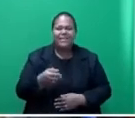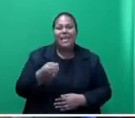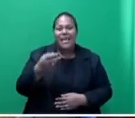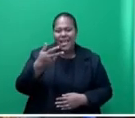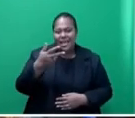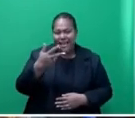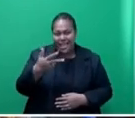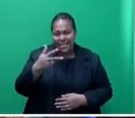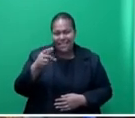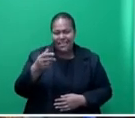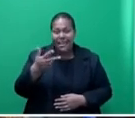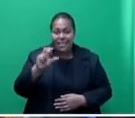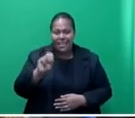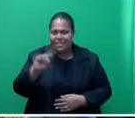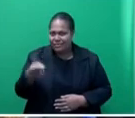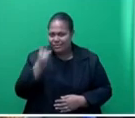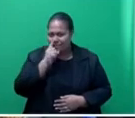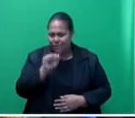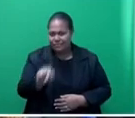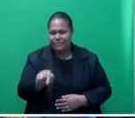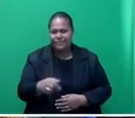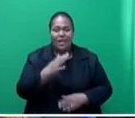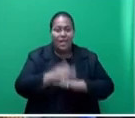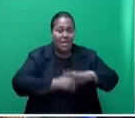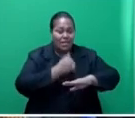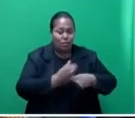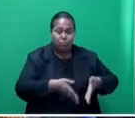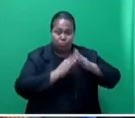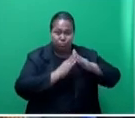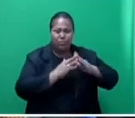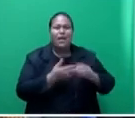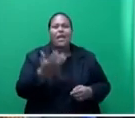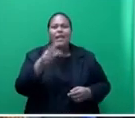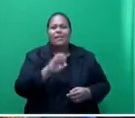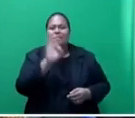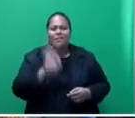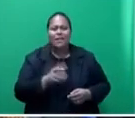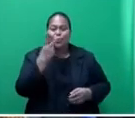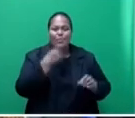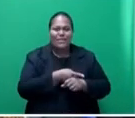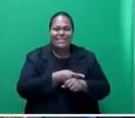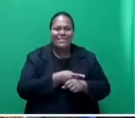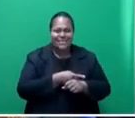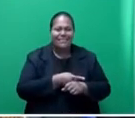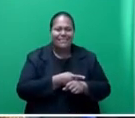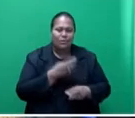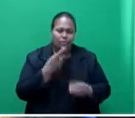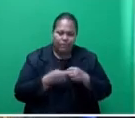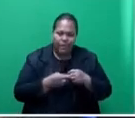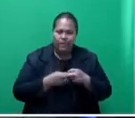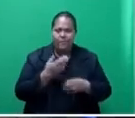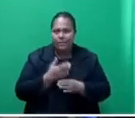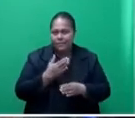province. They restored 96% of the affected areas within 2 weeks post-TC Yasa, with the